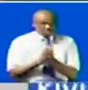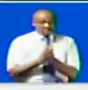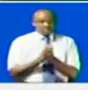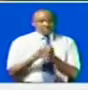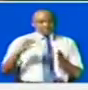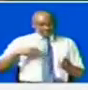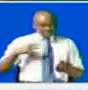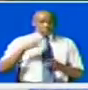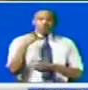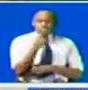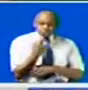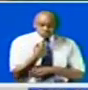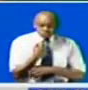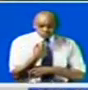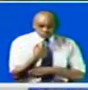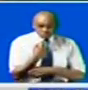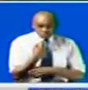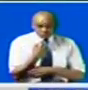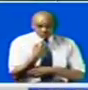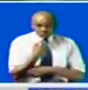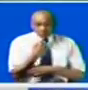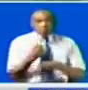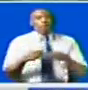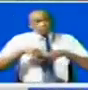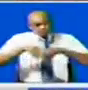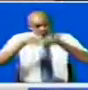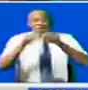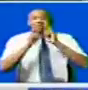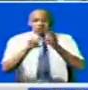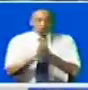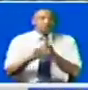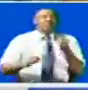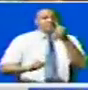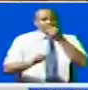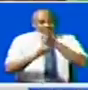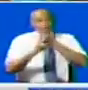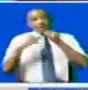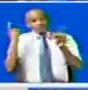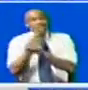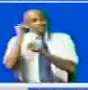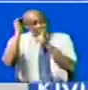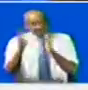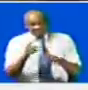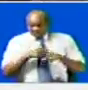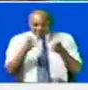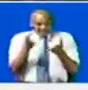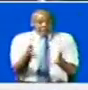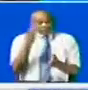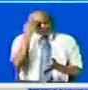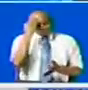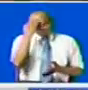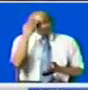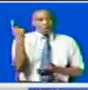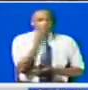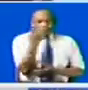Is filled with people who are following the results and supporters of different politicians. But this time round, we know that